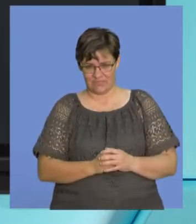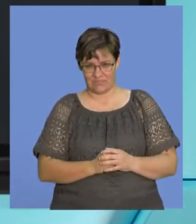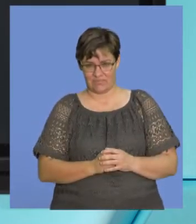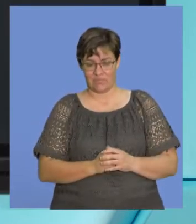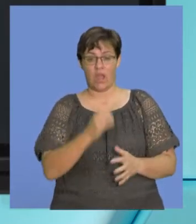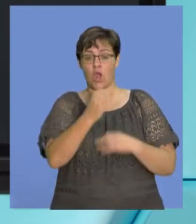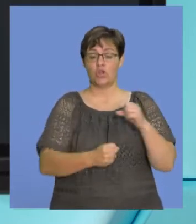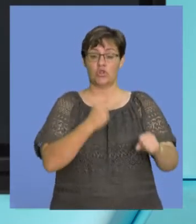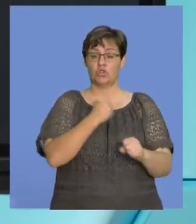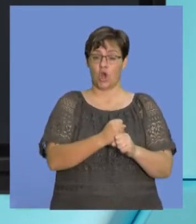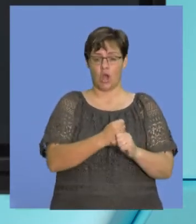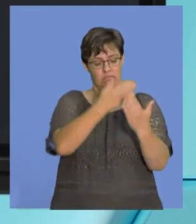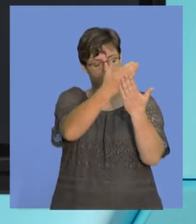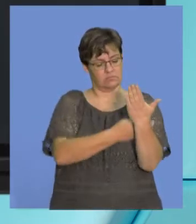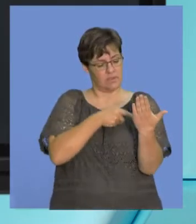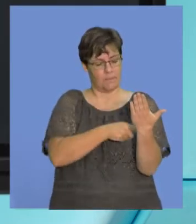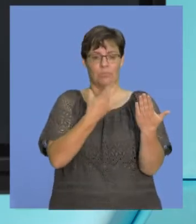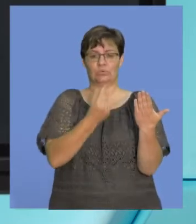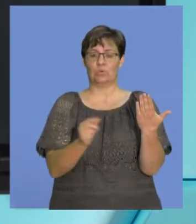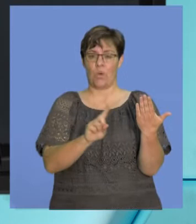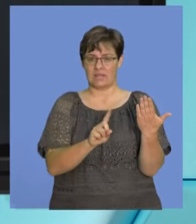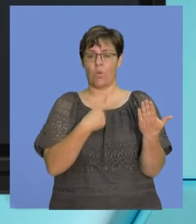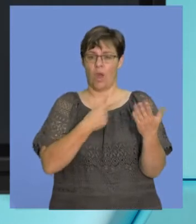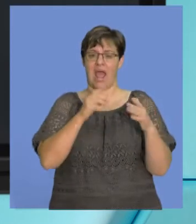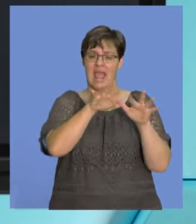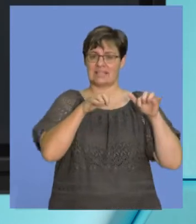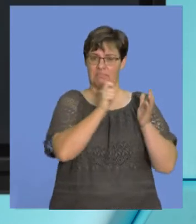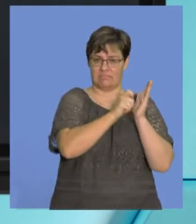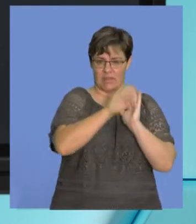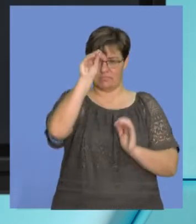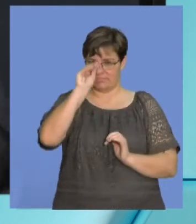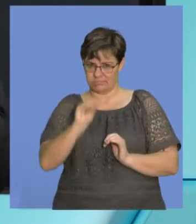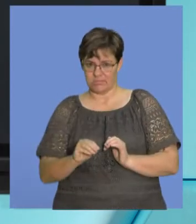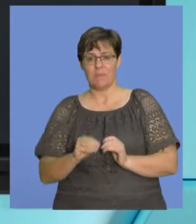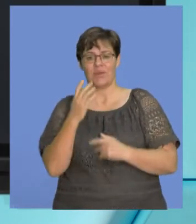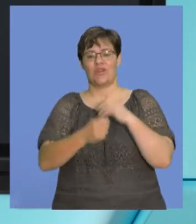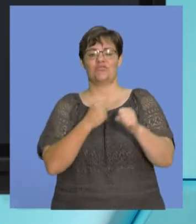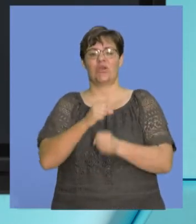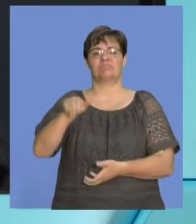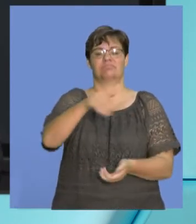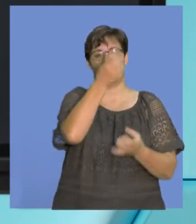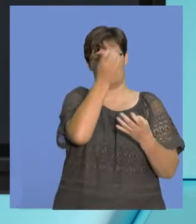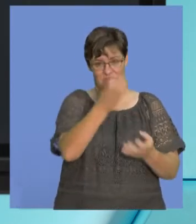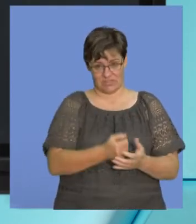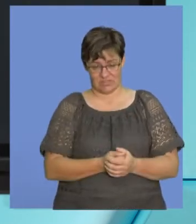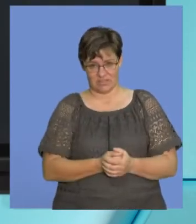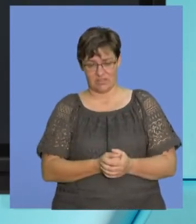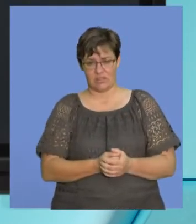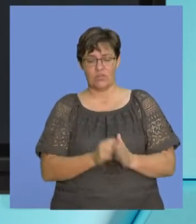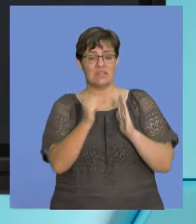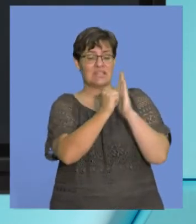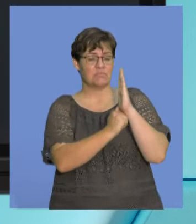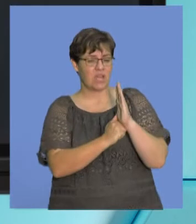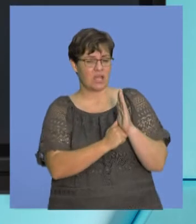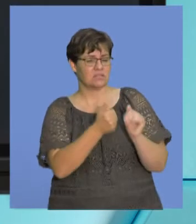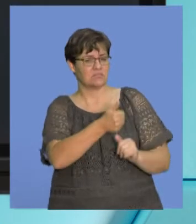The fact that you get a report at the end of the year that gives you an average is, again, data that has been generated over the year. And so the headmaster